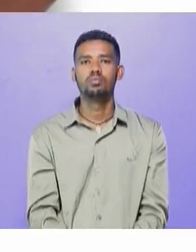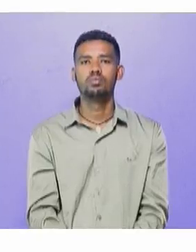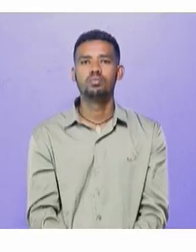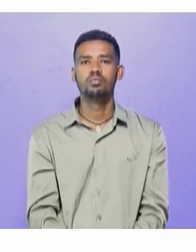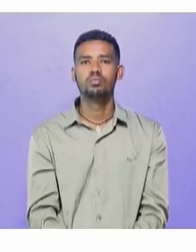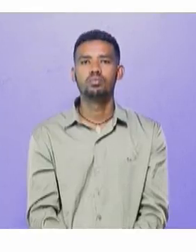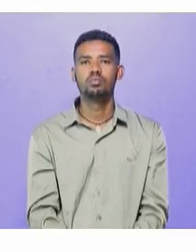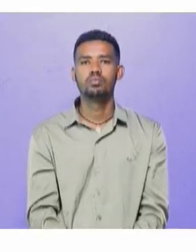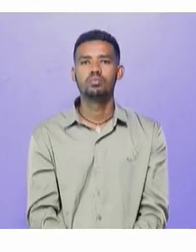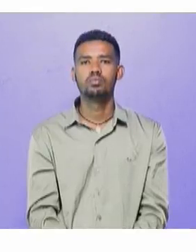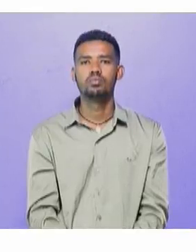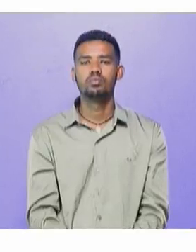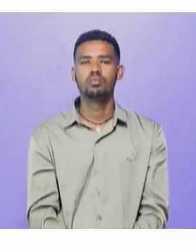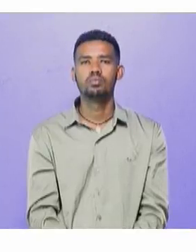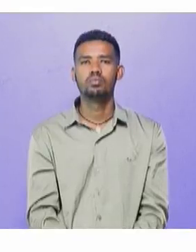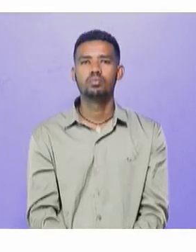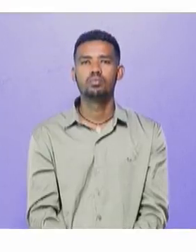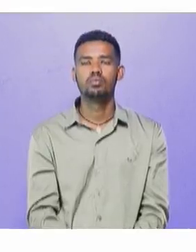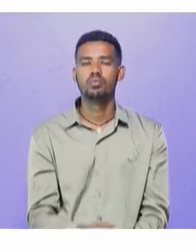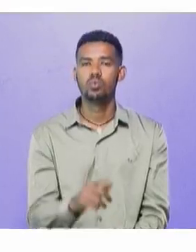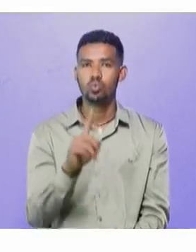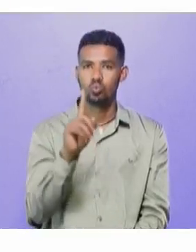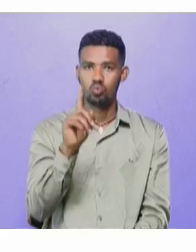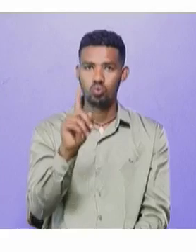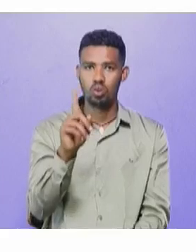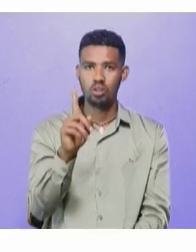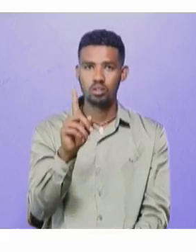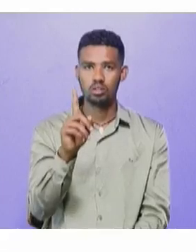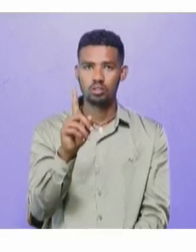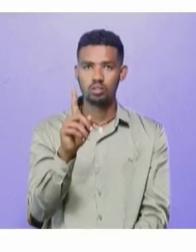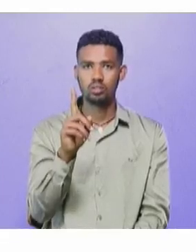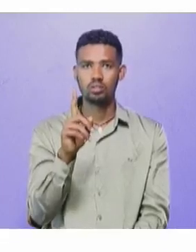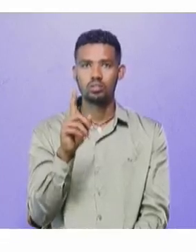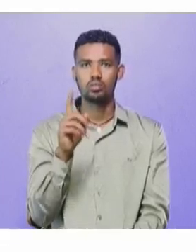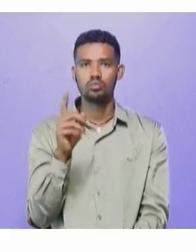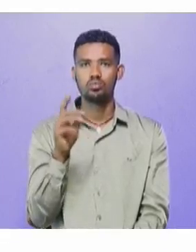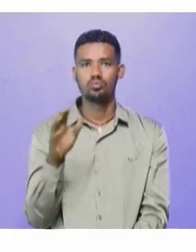Forms. 1, dog.